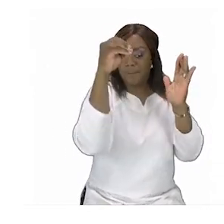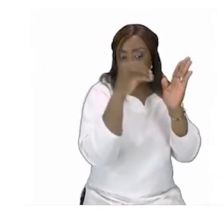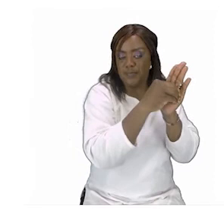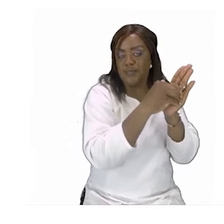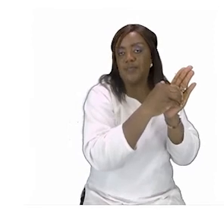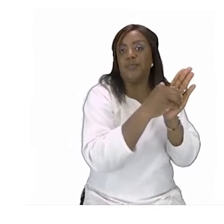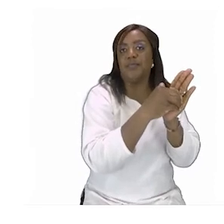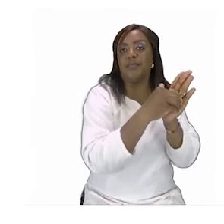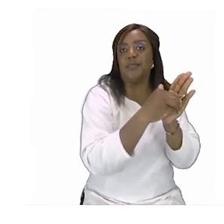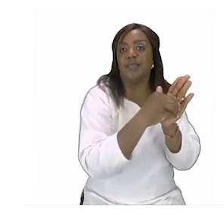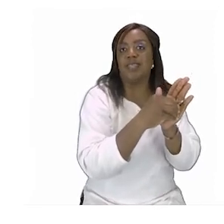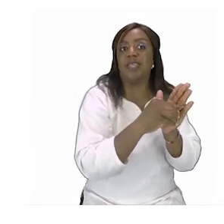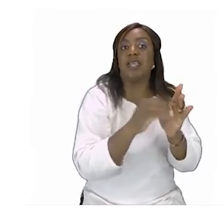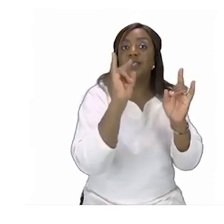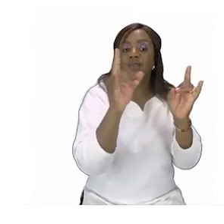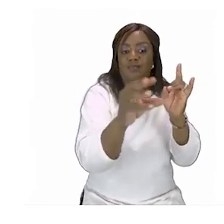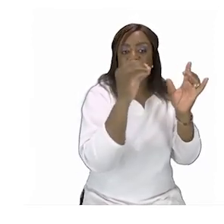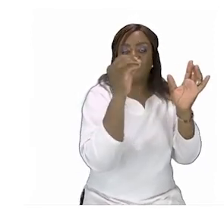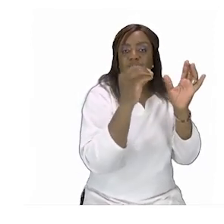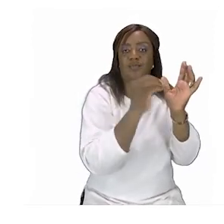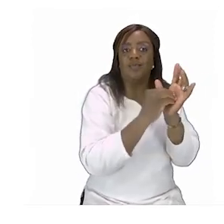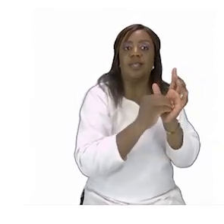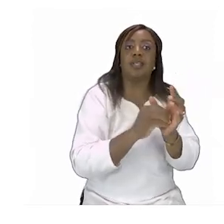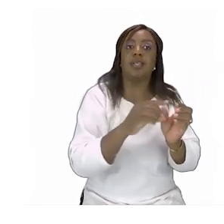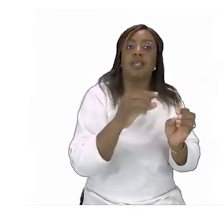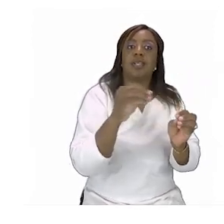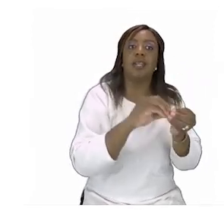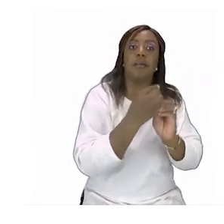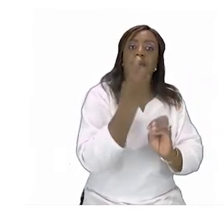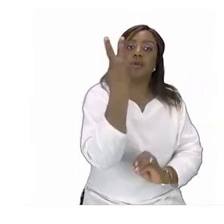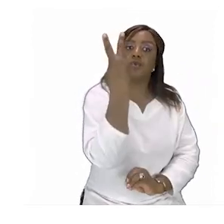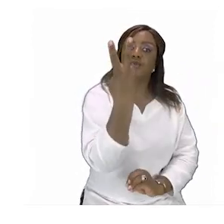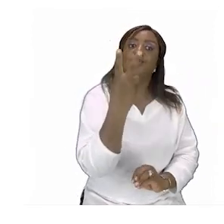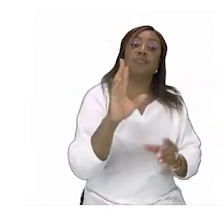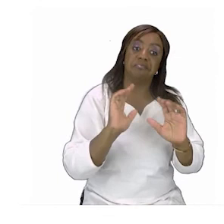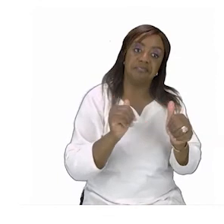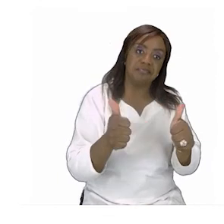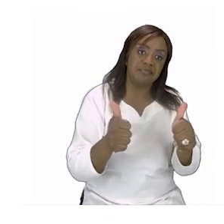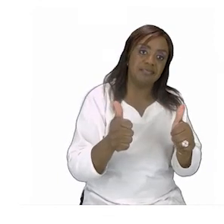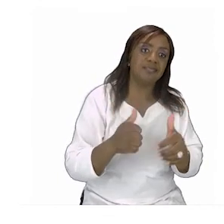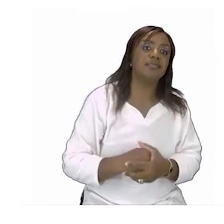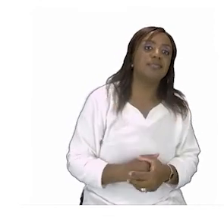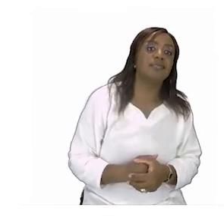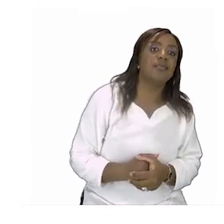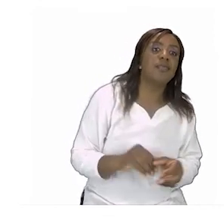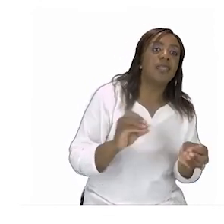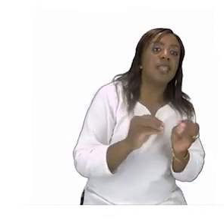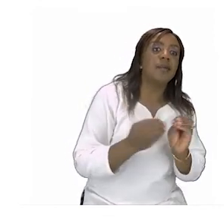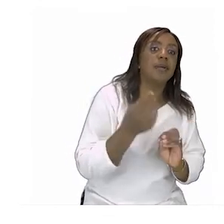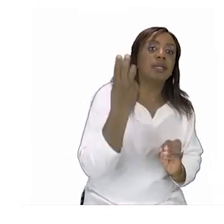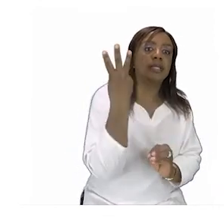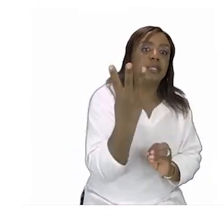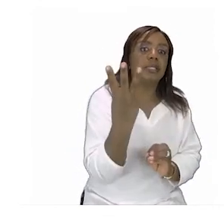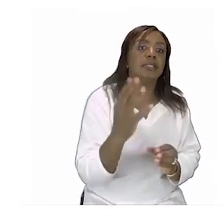may you write the word soccer. You're doing well, grade twos. Let's now